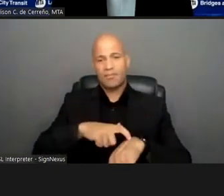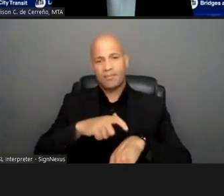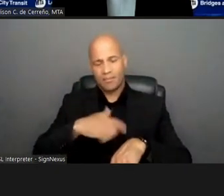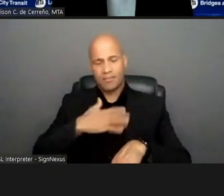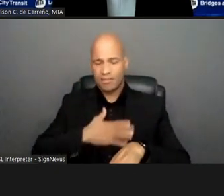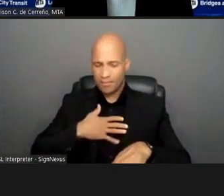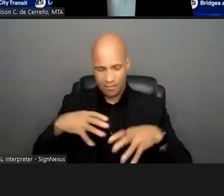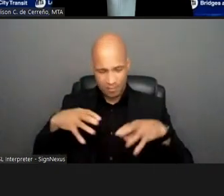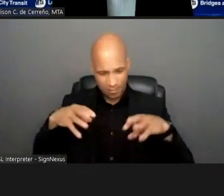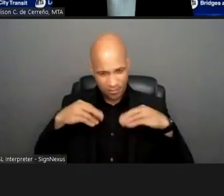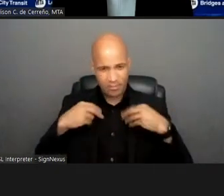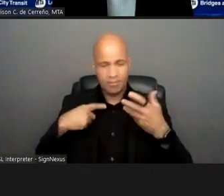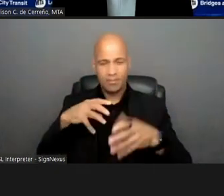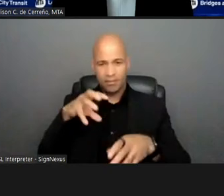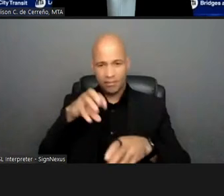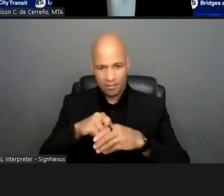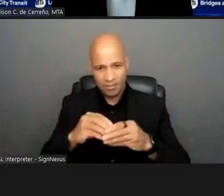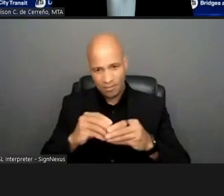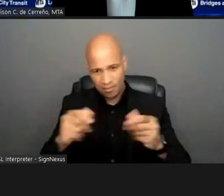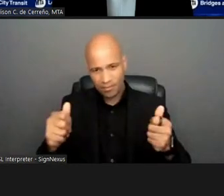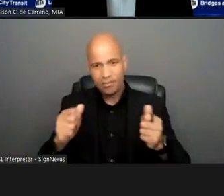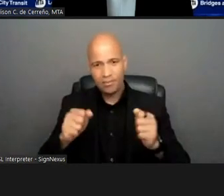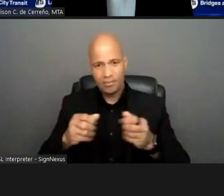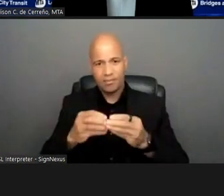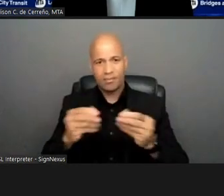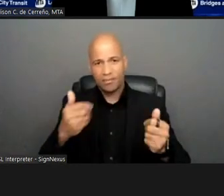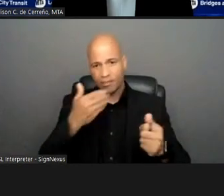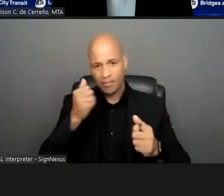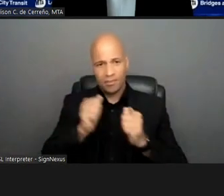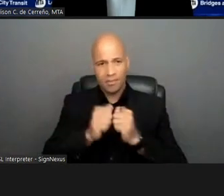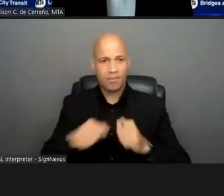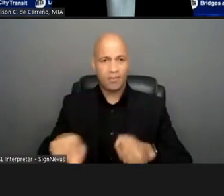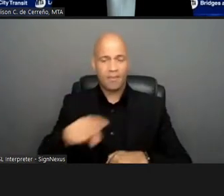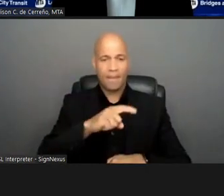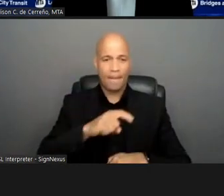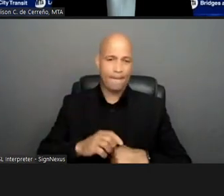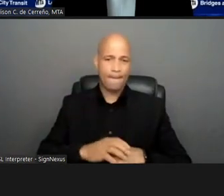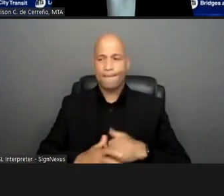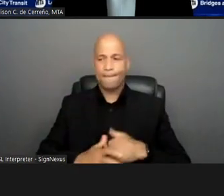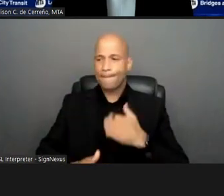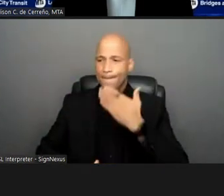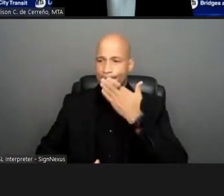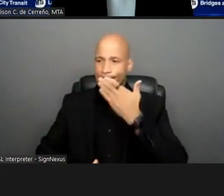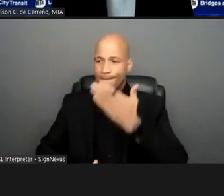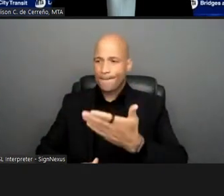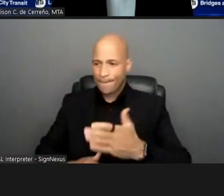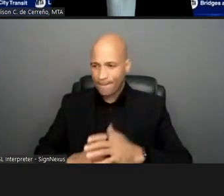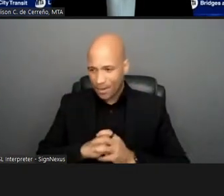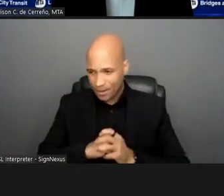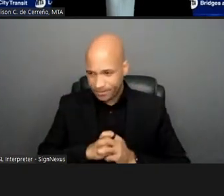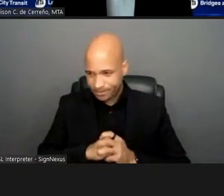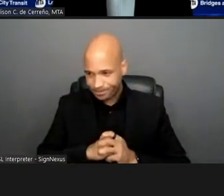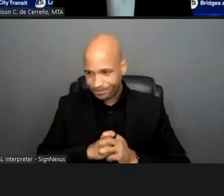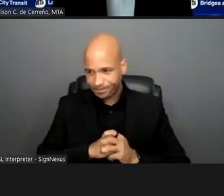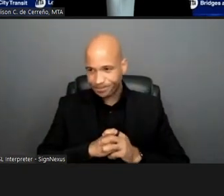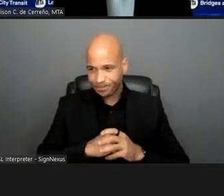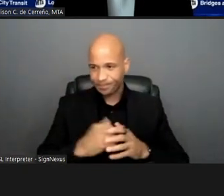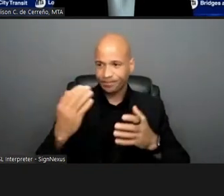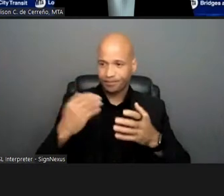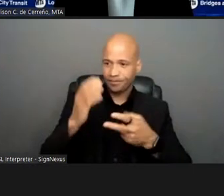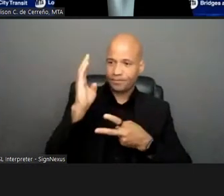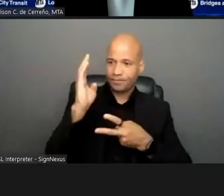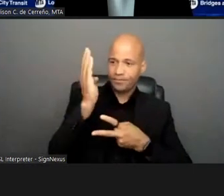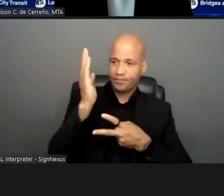we can solve it better with you thank you our next speaker is Dominic